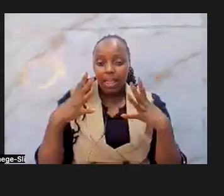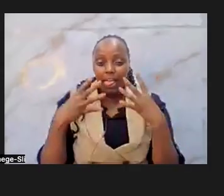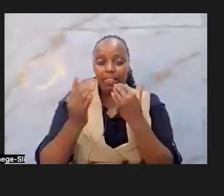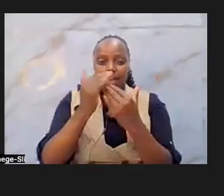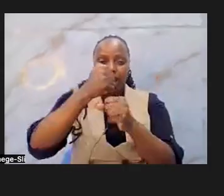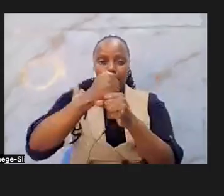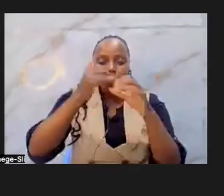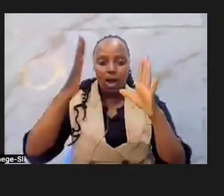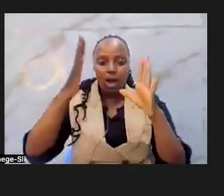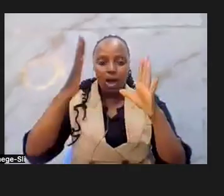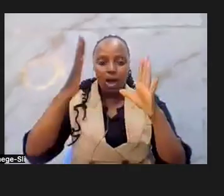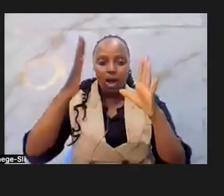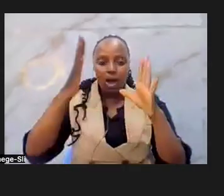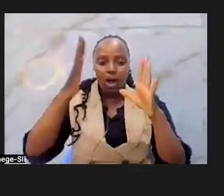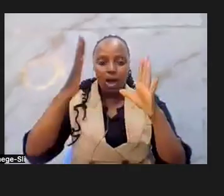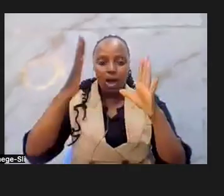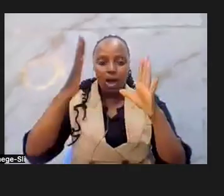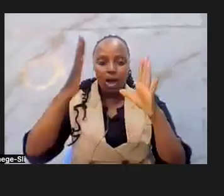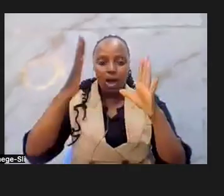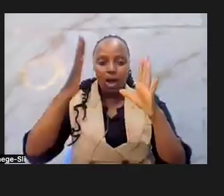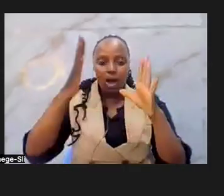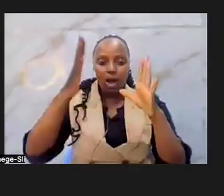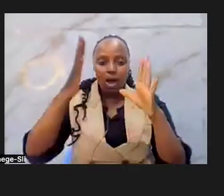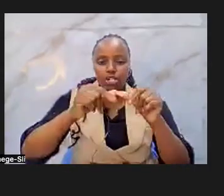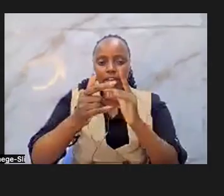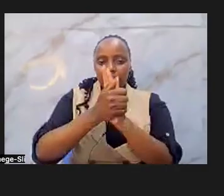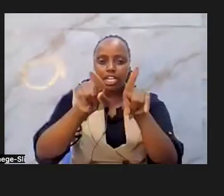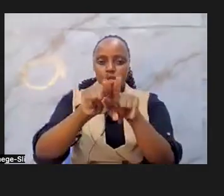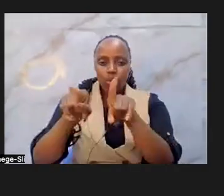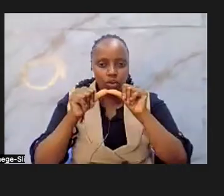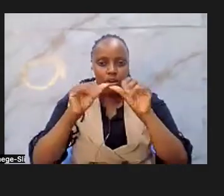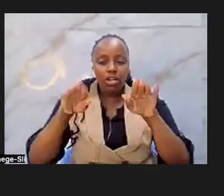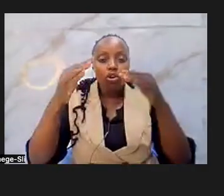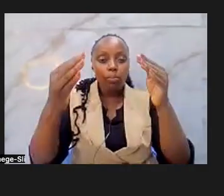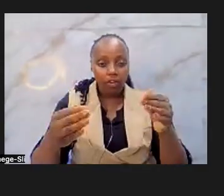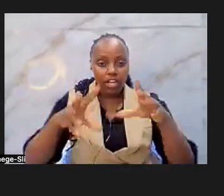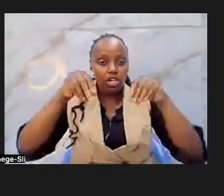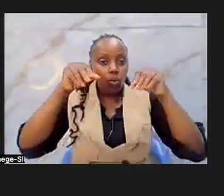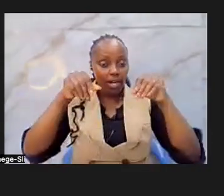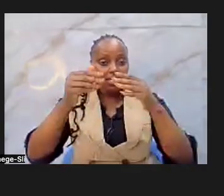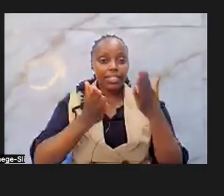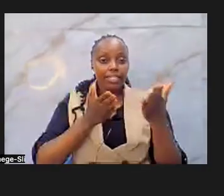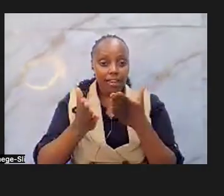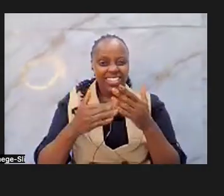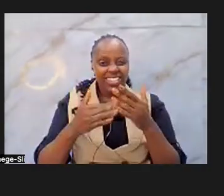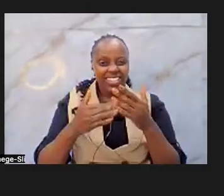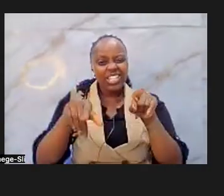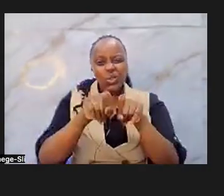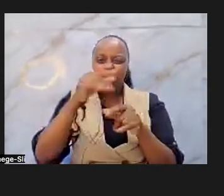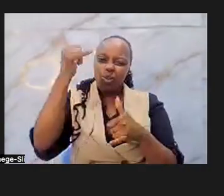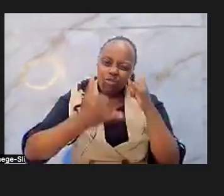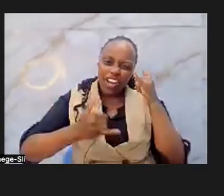continue to hone these skills and they can continue providing quality services. And of course, finally, co-creation